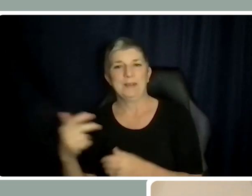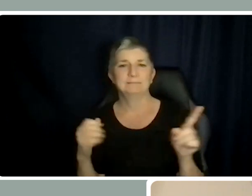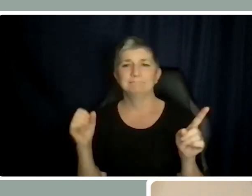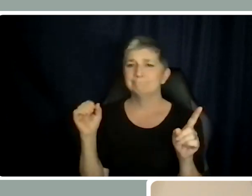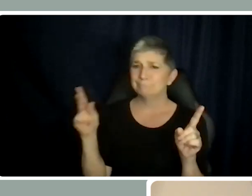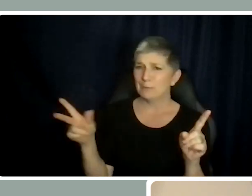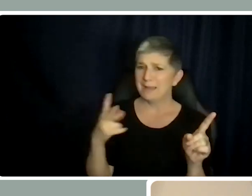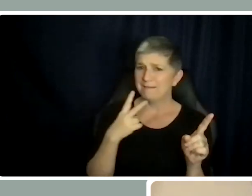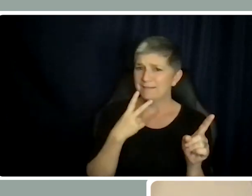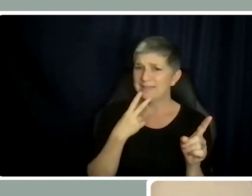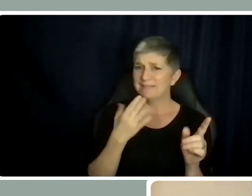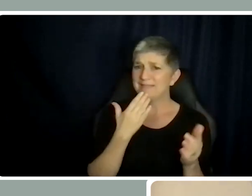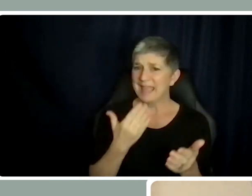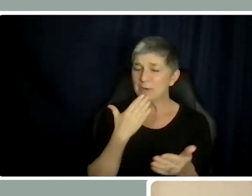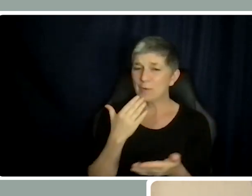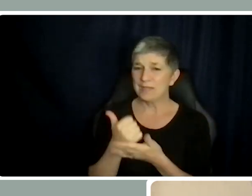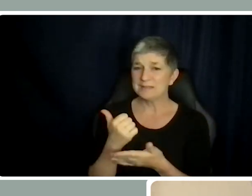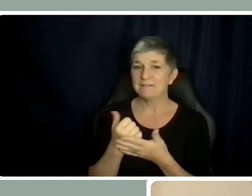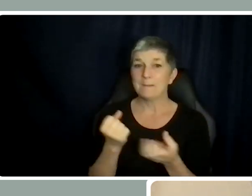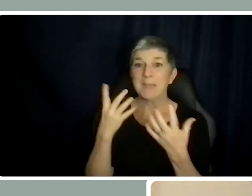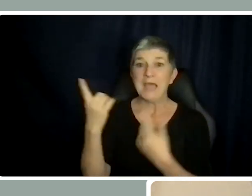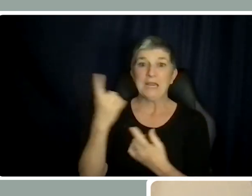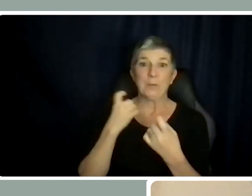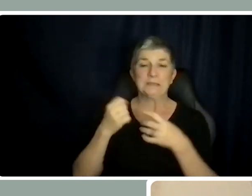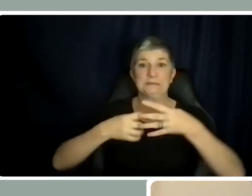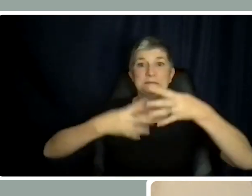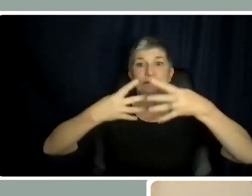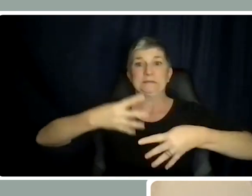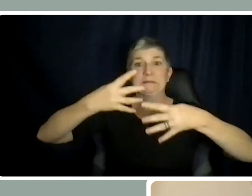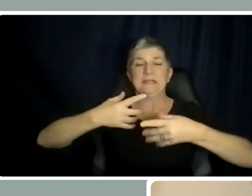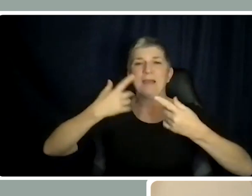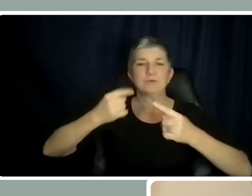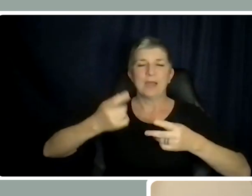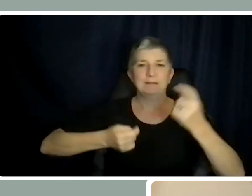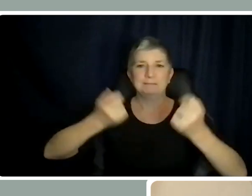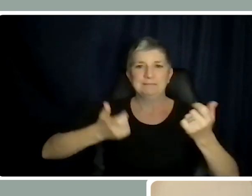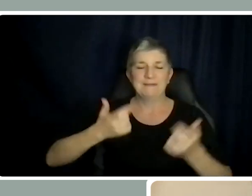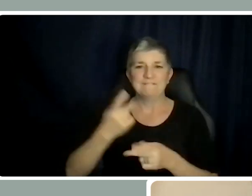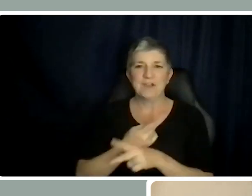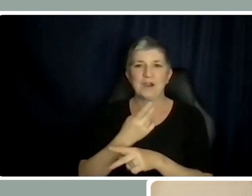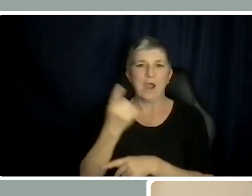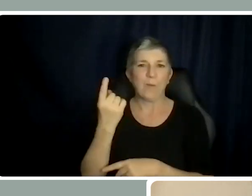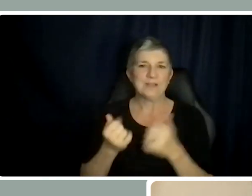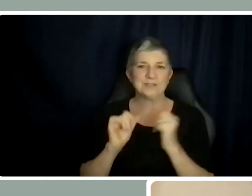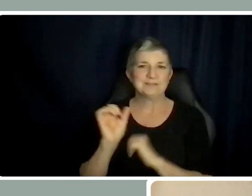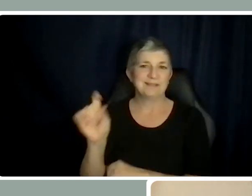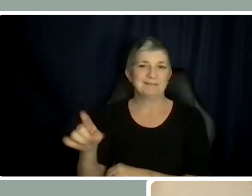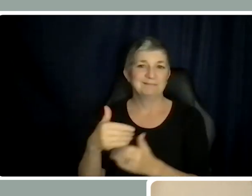helpful. There are a lot of questions, so I'm just trying to figure out where to go next.